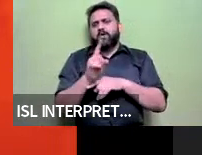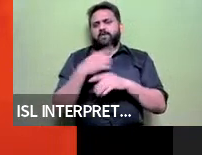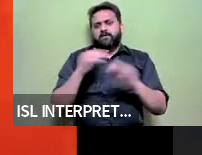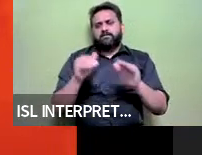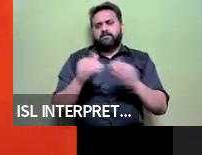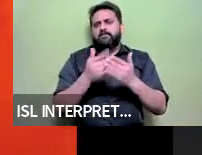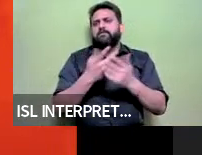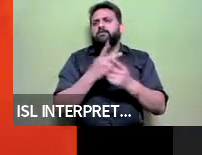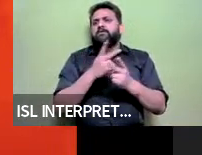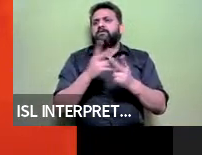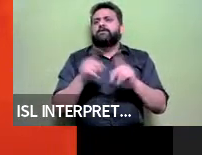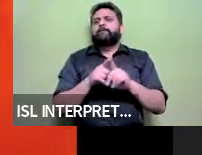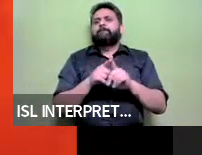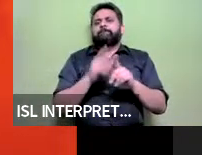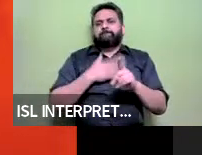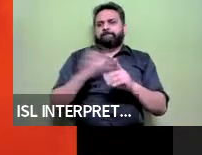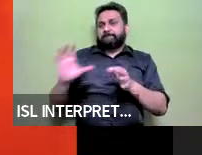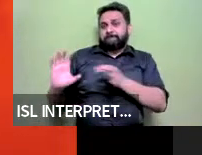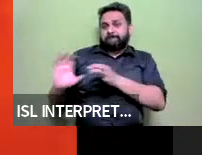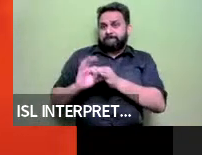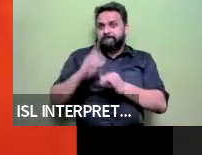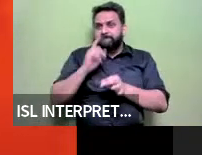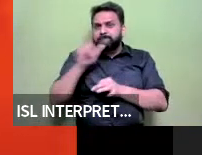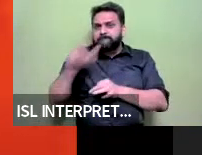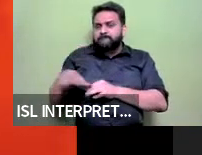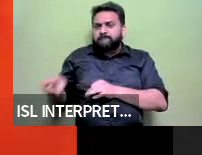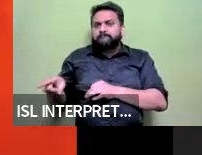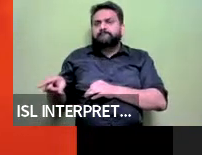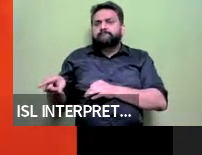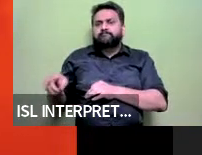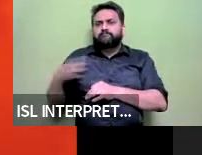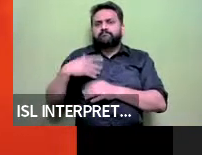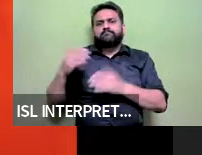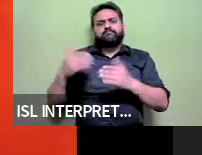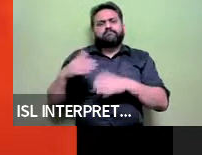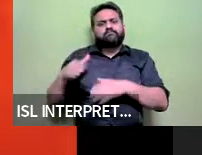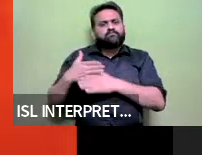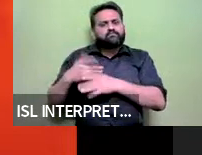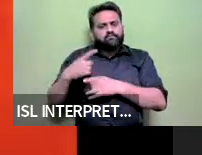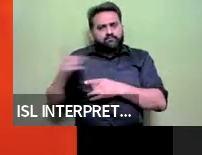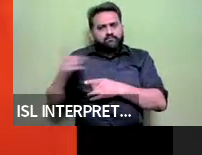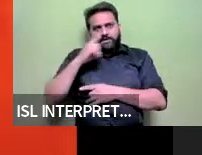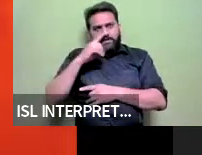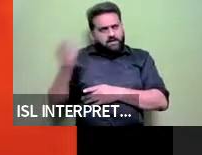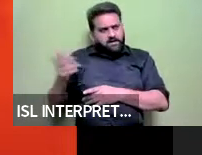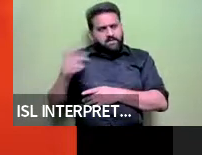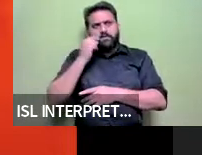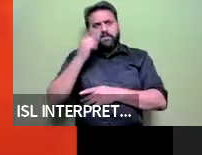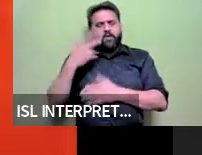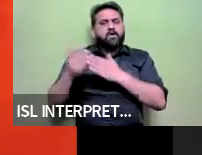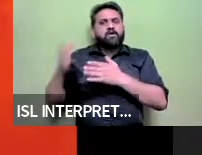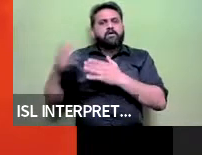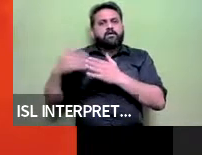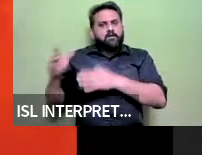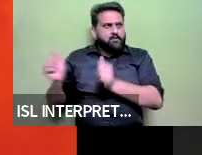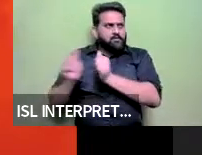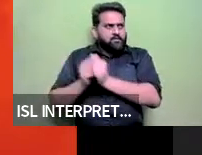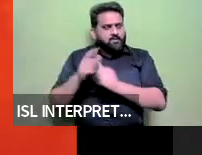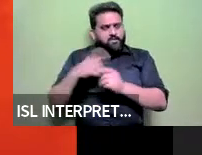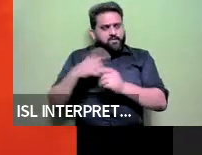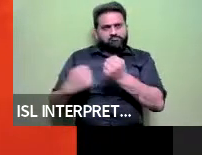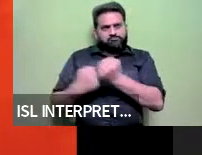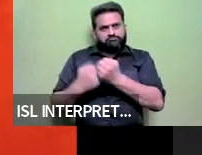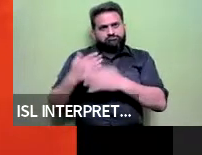rebuttal, and my co-counsel will present for merit, and she will also, or he will also take 14 minutes time and 1 minute